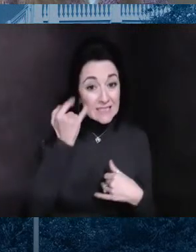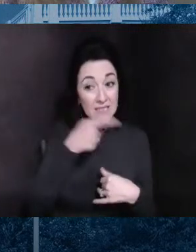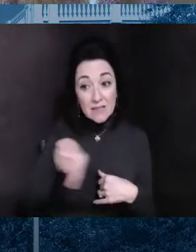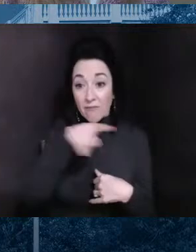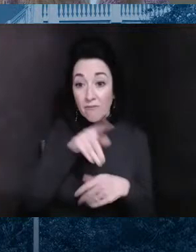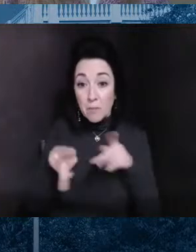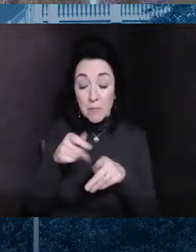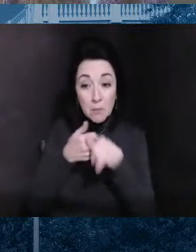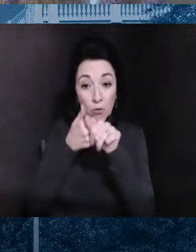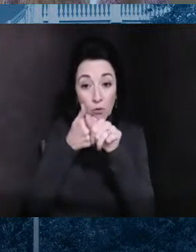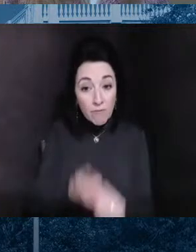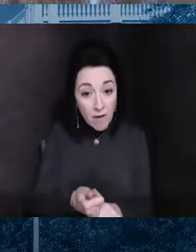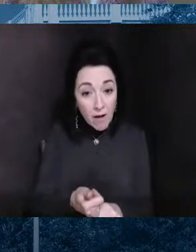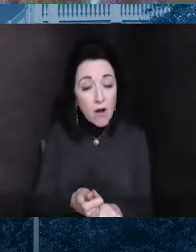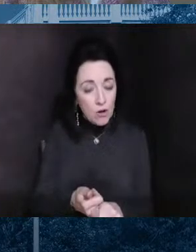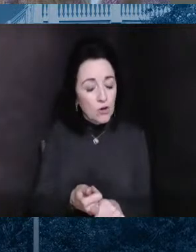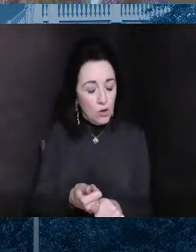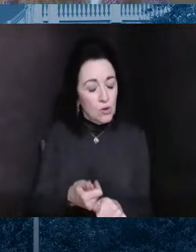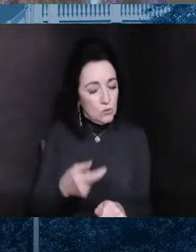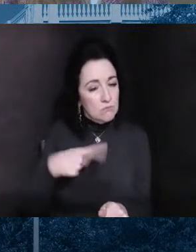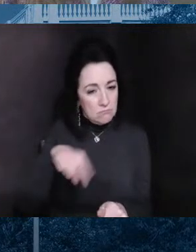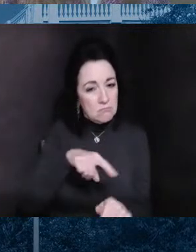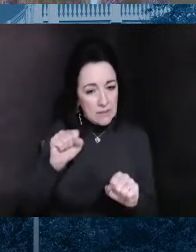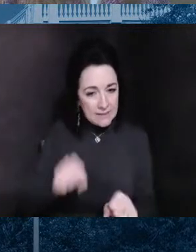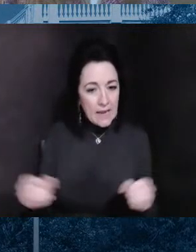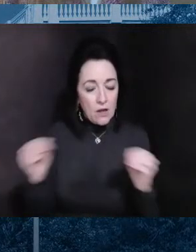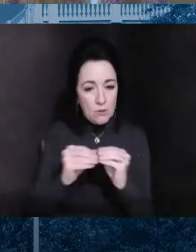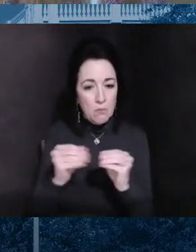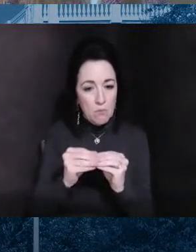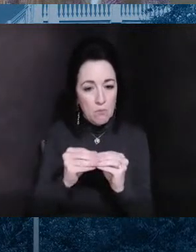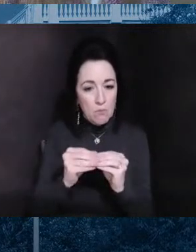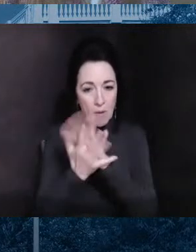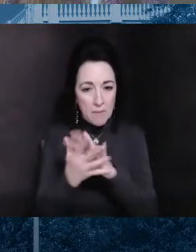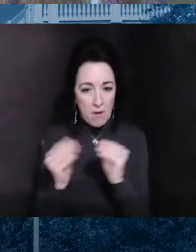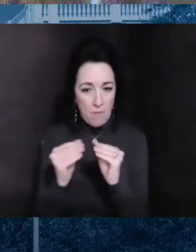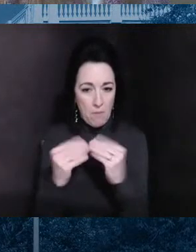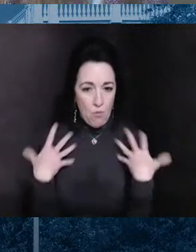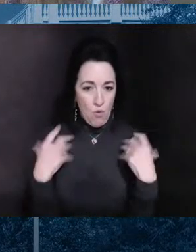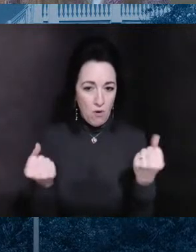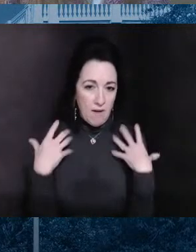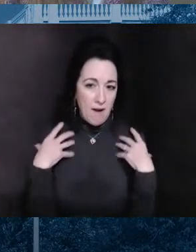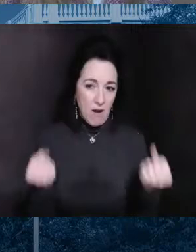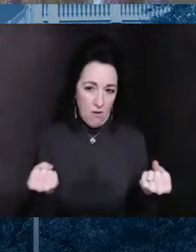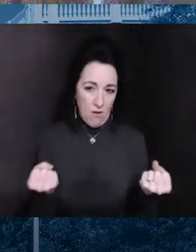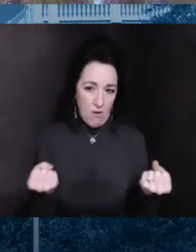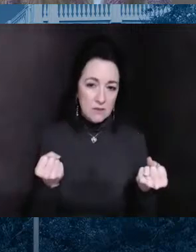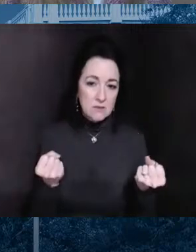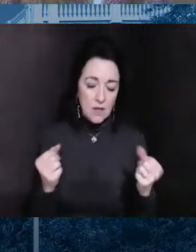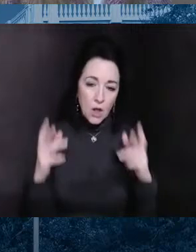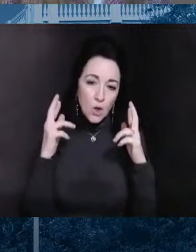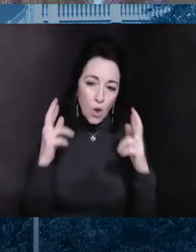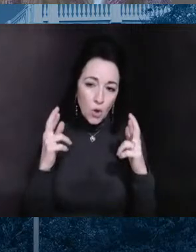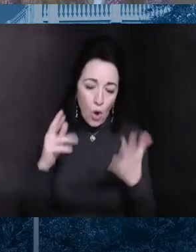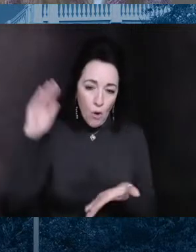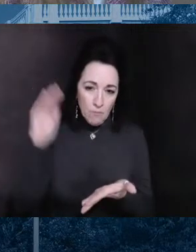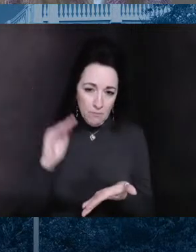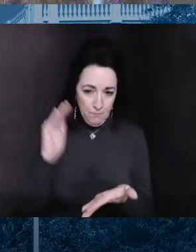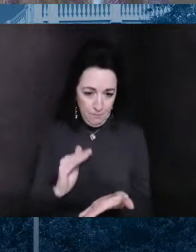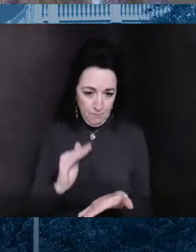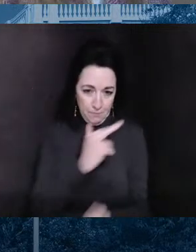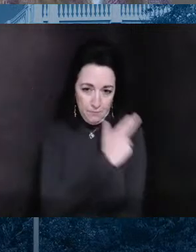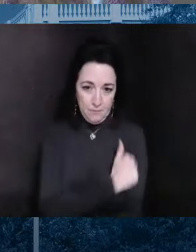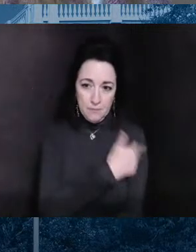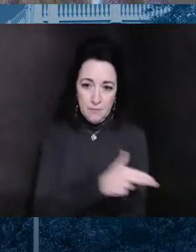bring sectors of our economy back online, and we'll prevent hospitalizations and deaths in our